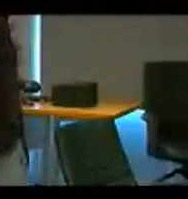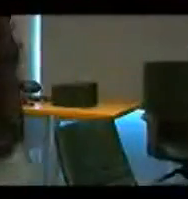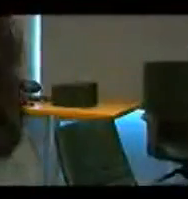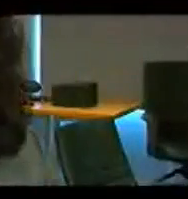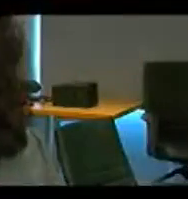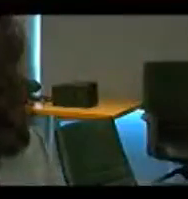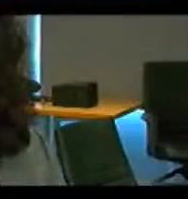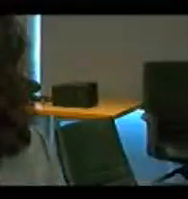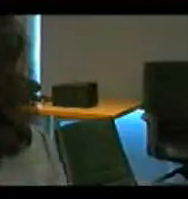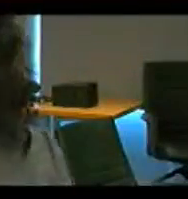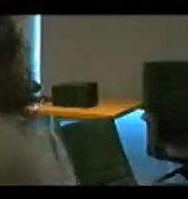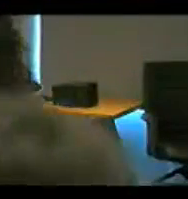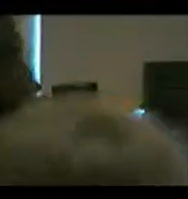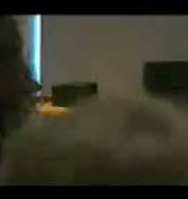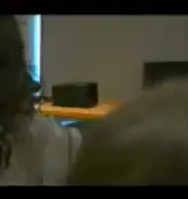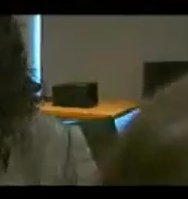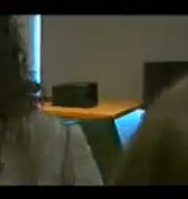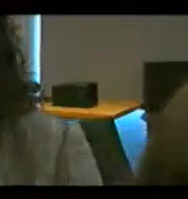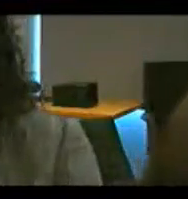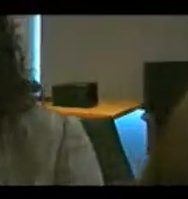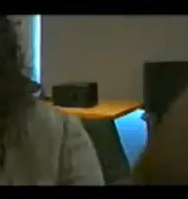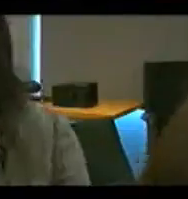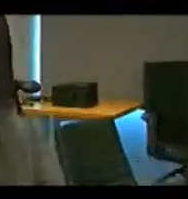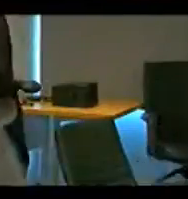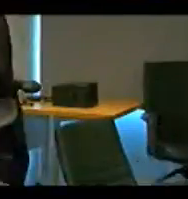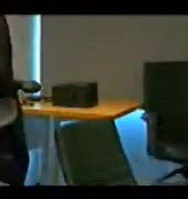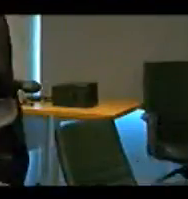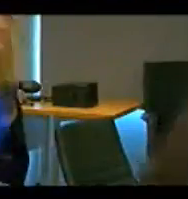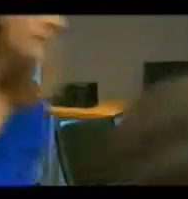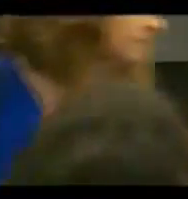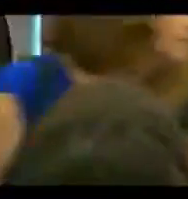part such as